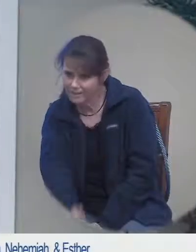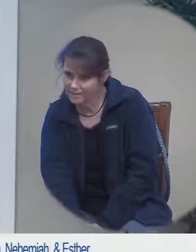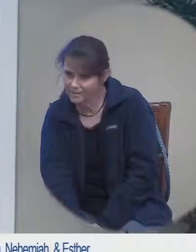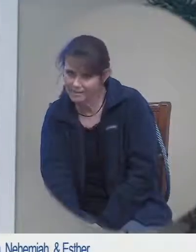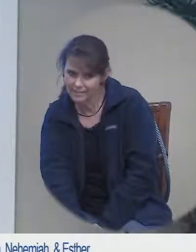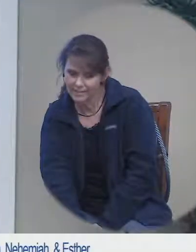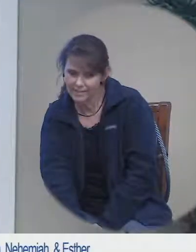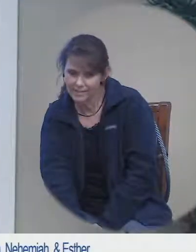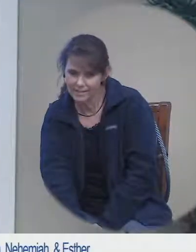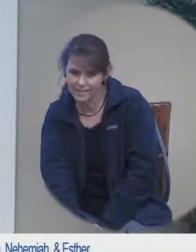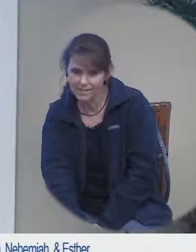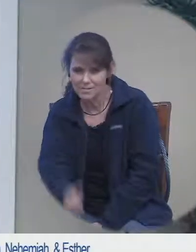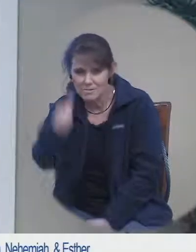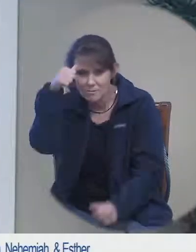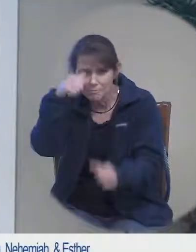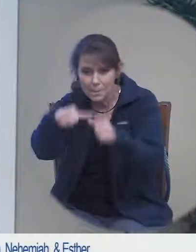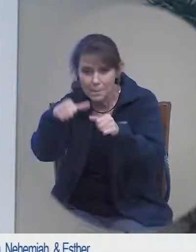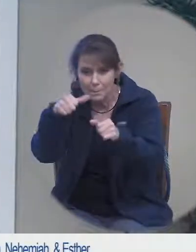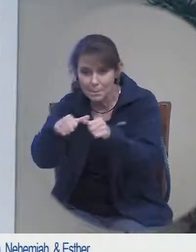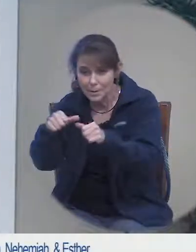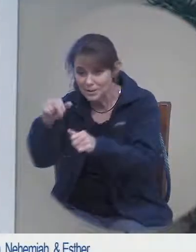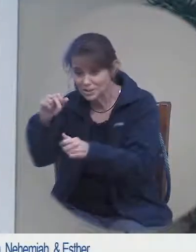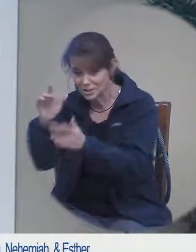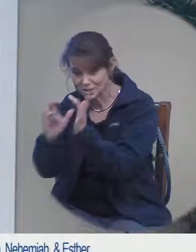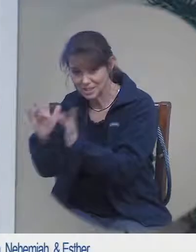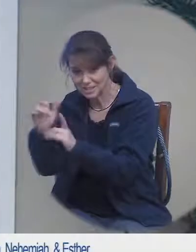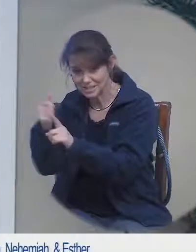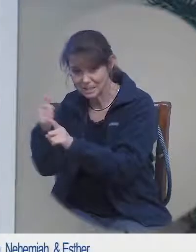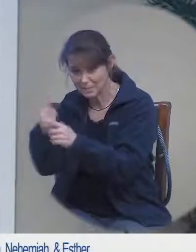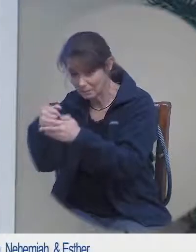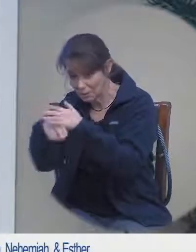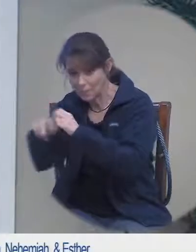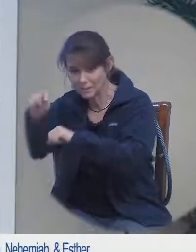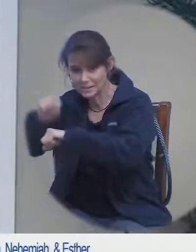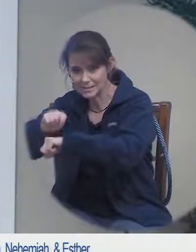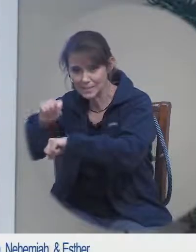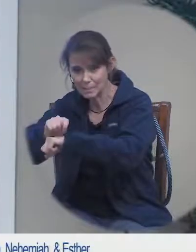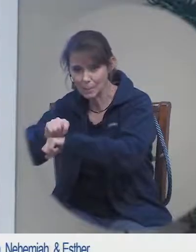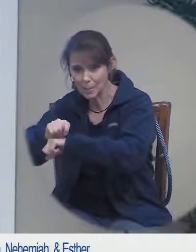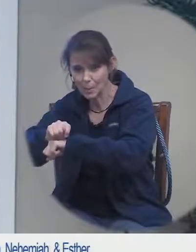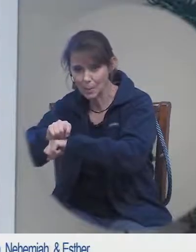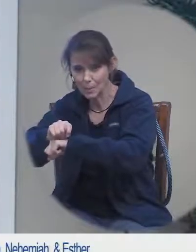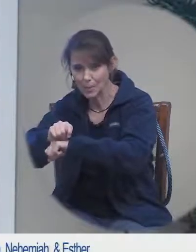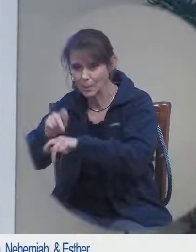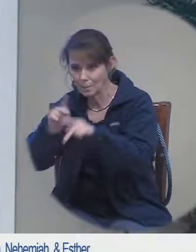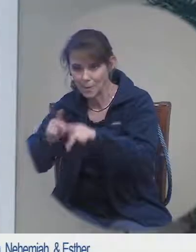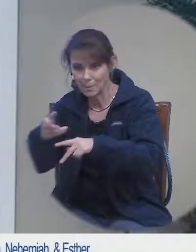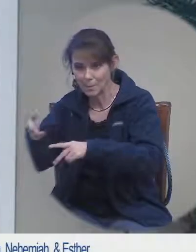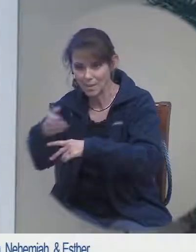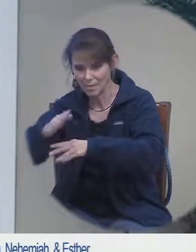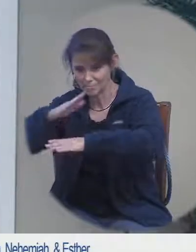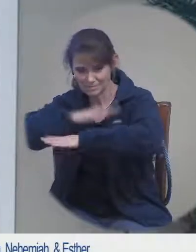out the money changers. He looked at the house of God and said, there's something here that doesn't belong here.